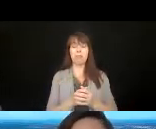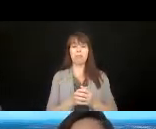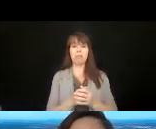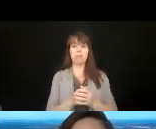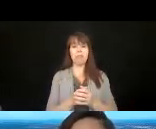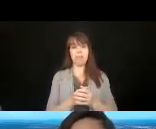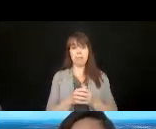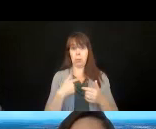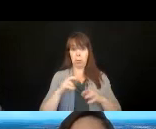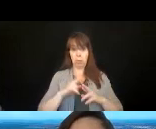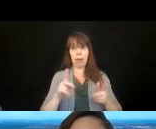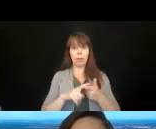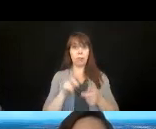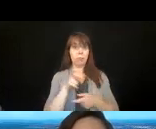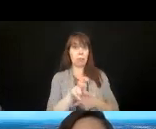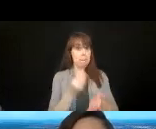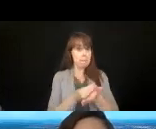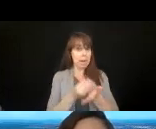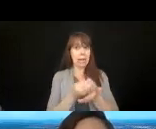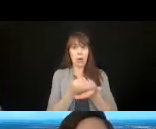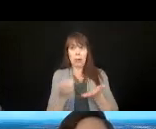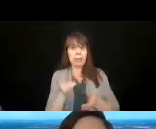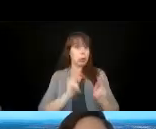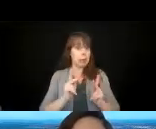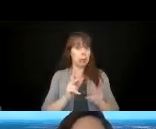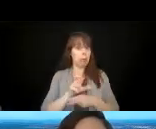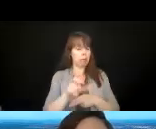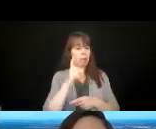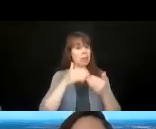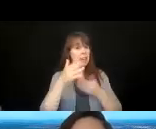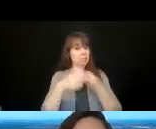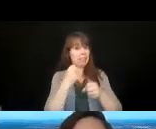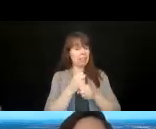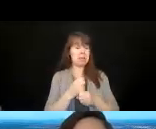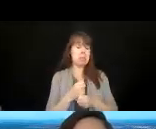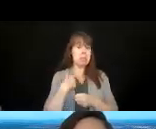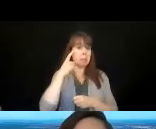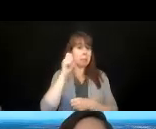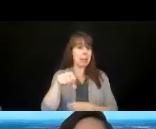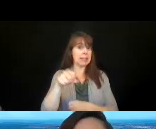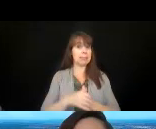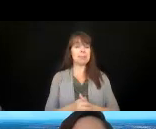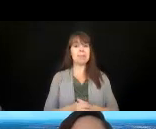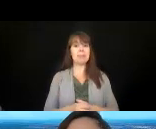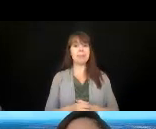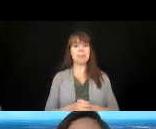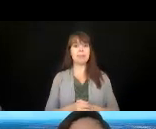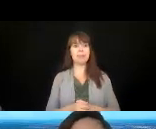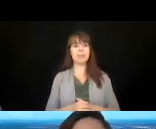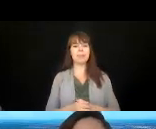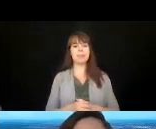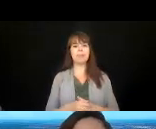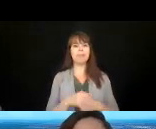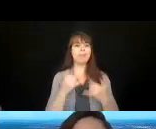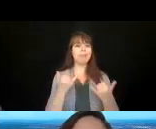prepared to invest in resources in this over the next 5 years? And I think that is a yes. Next slide. We're building,